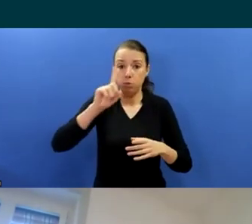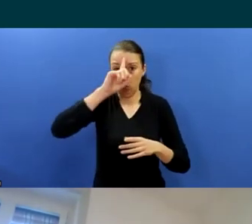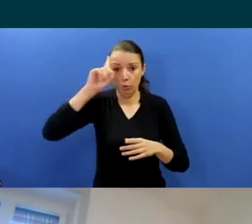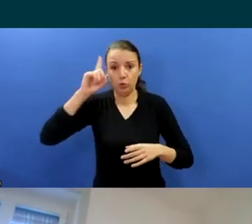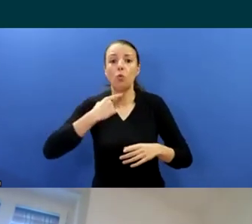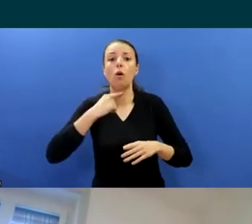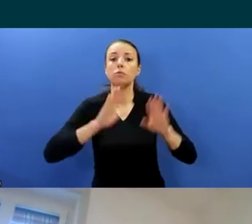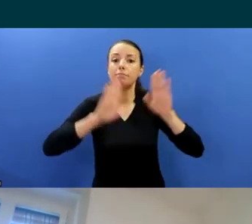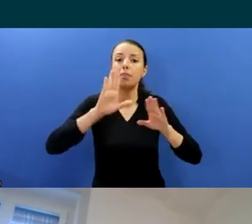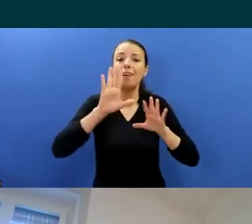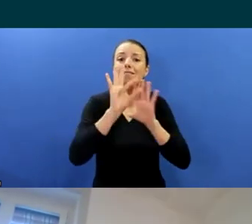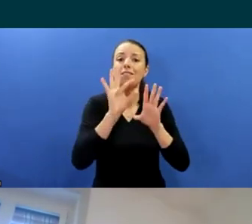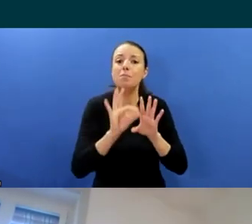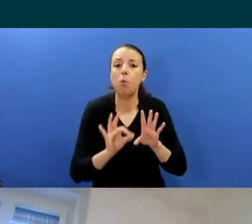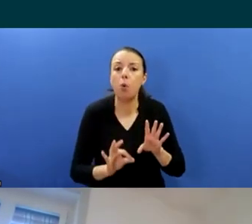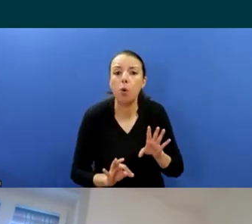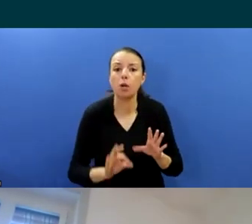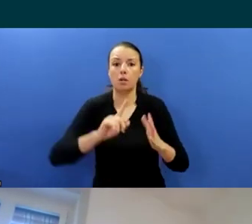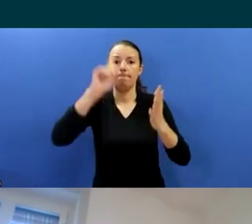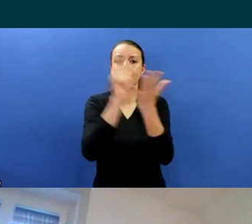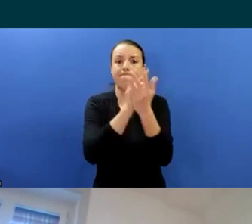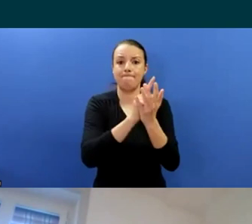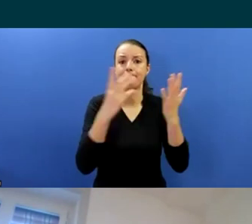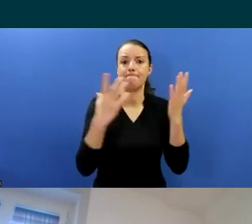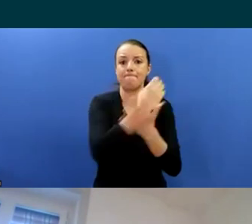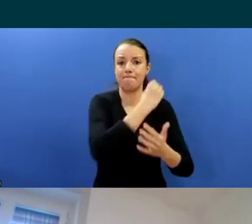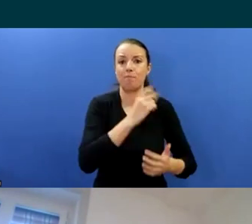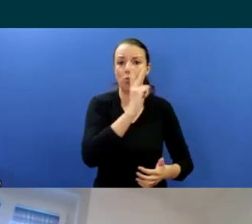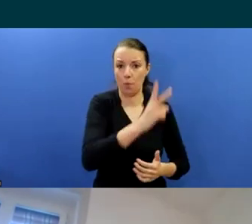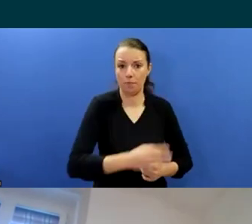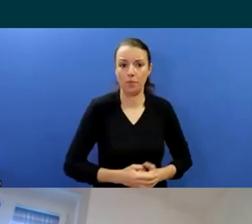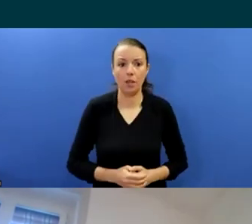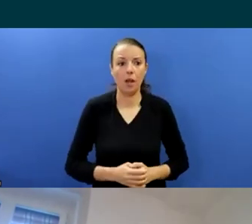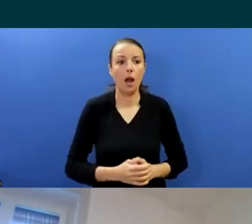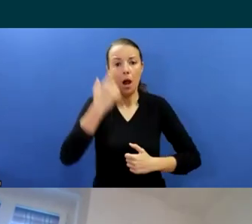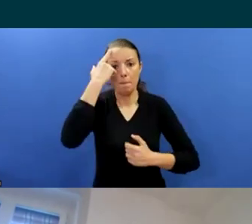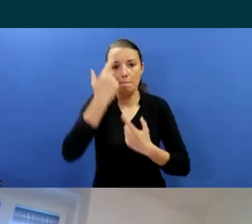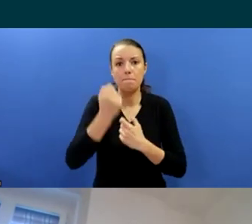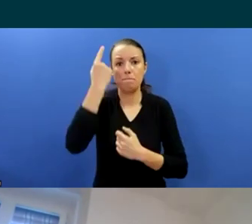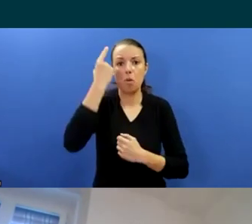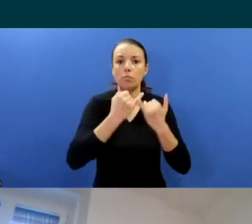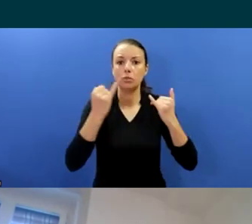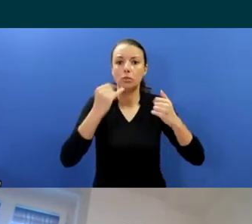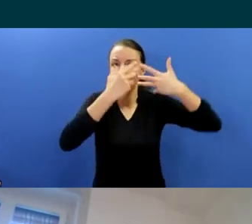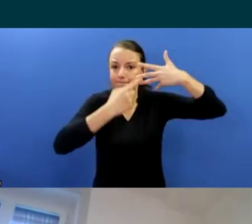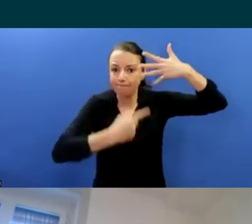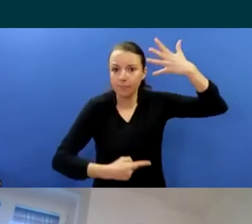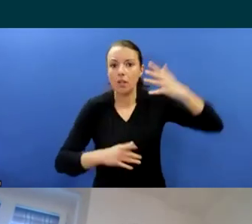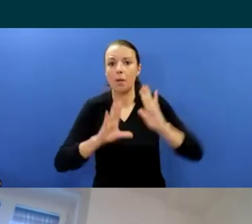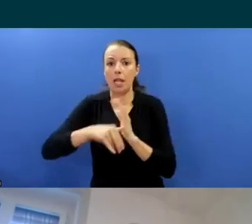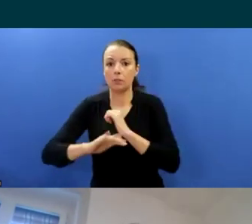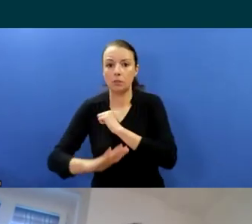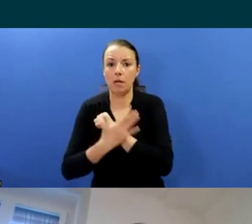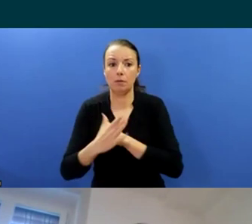ideas are being implemented by the winners and are supported by the city of Thun. Yeah, here you can